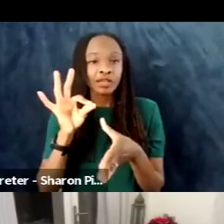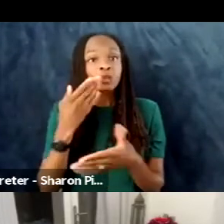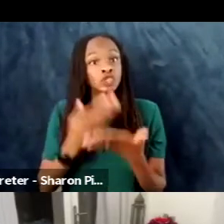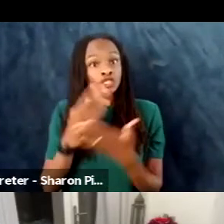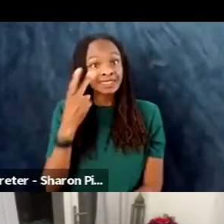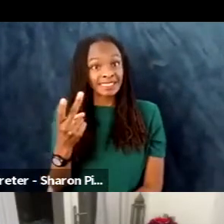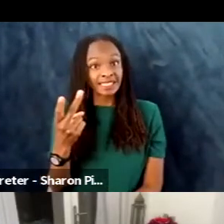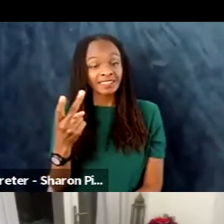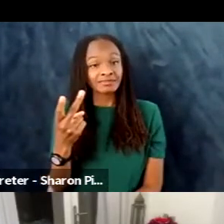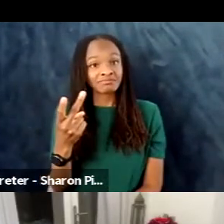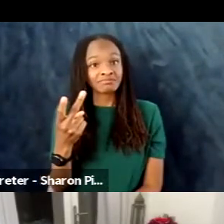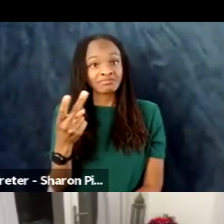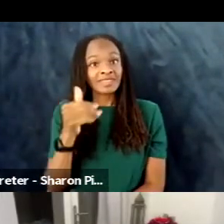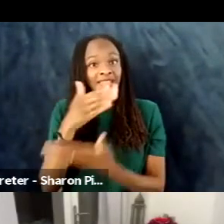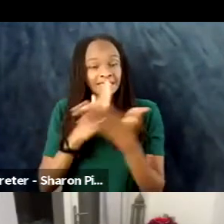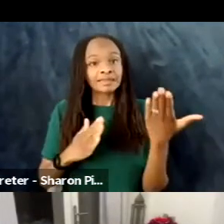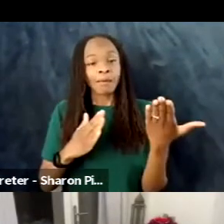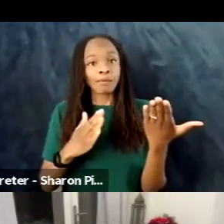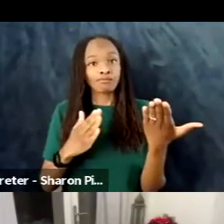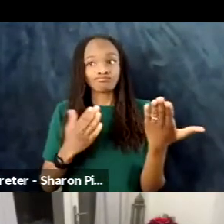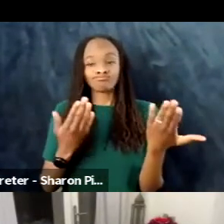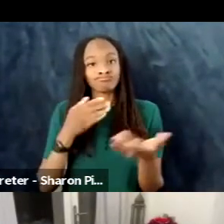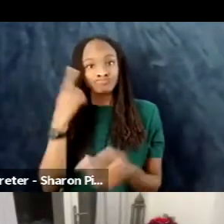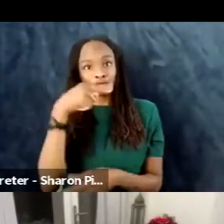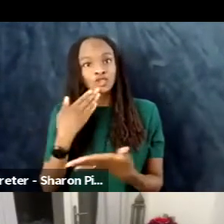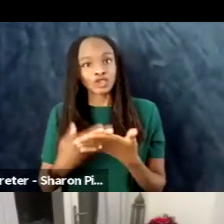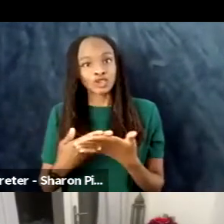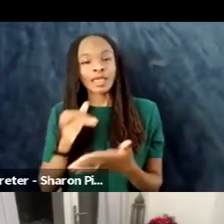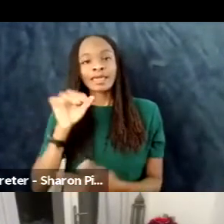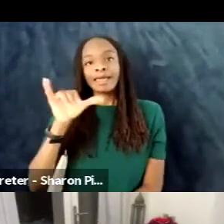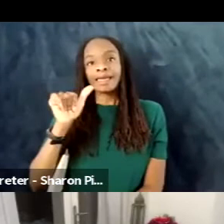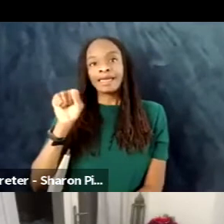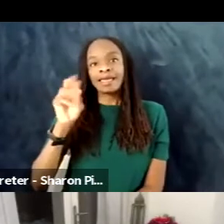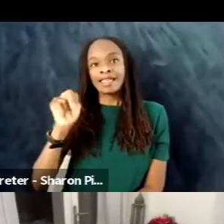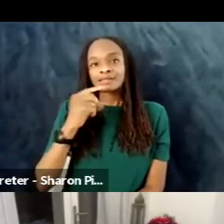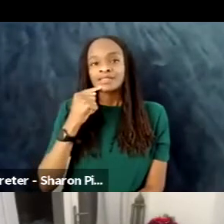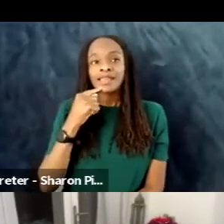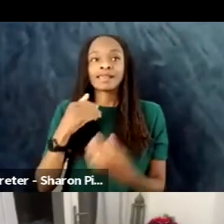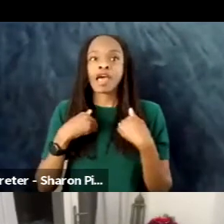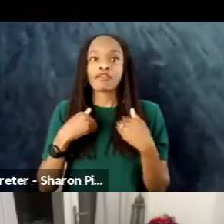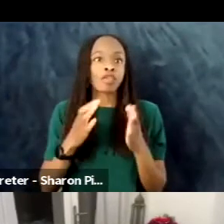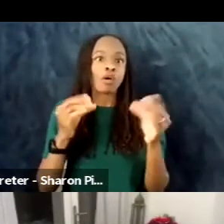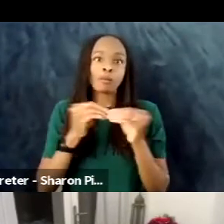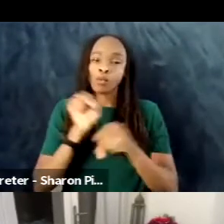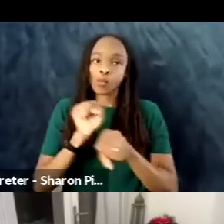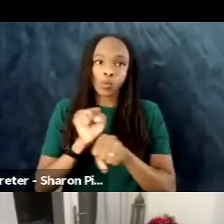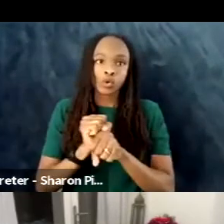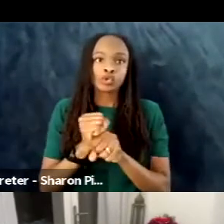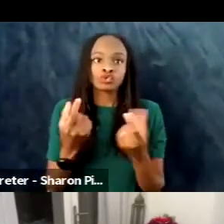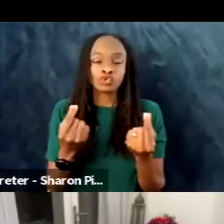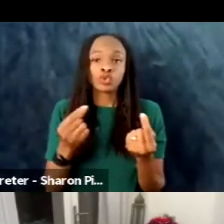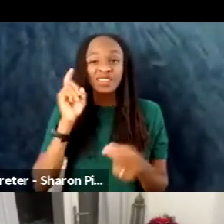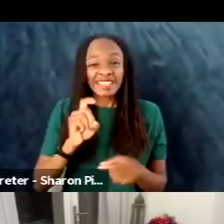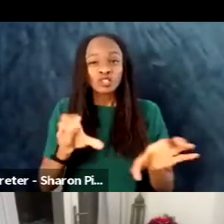see some bit which is looking good, but like Yasmin also said, there's a long way to go. We have to do a lot